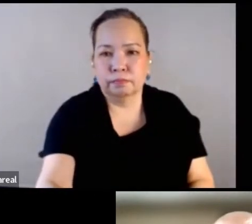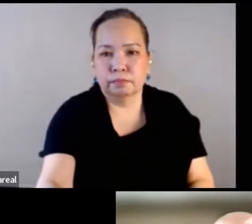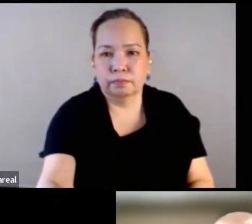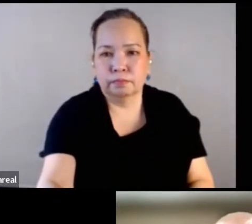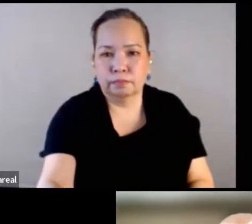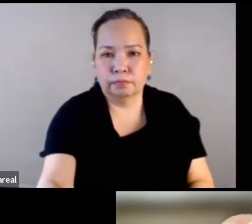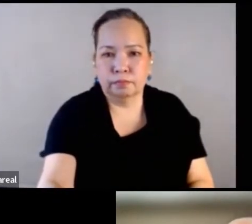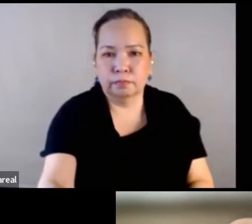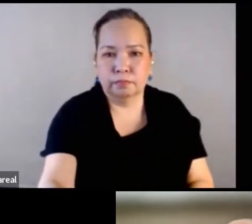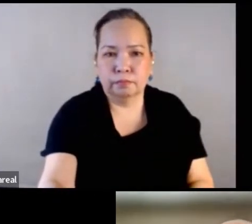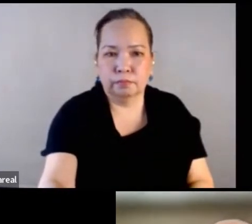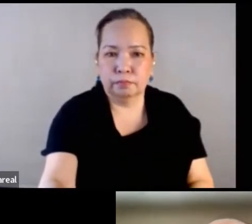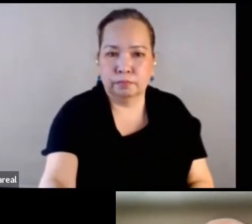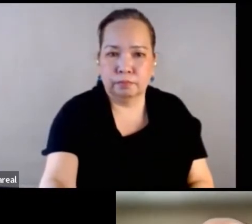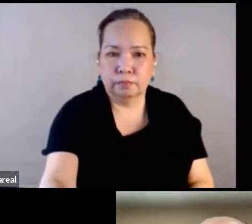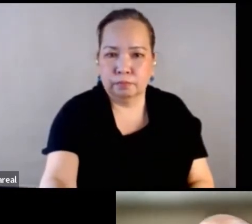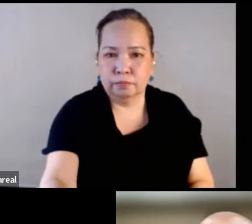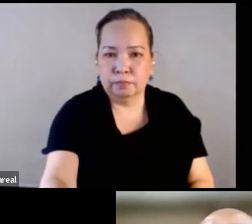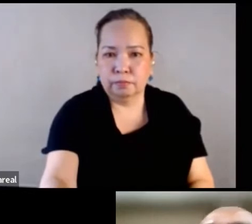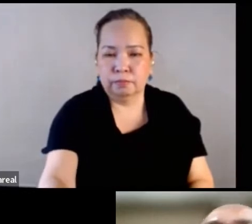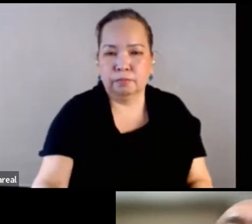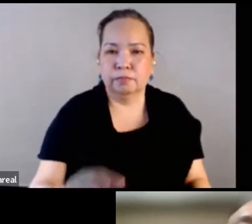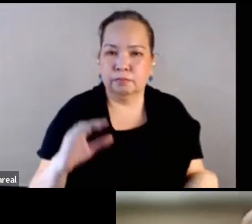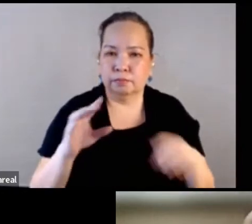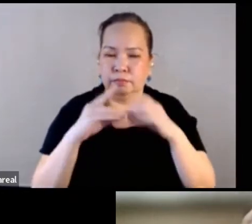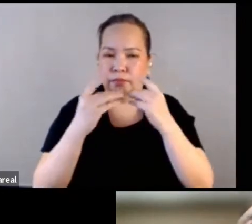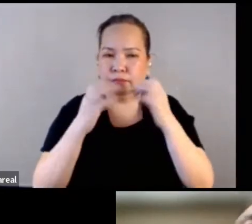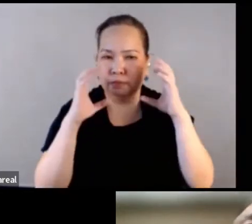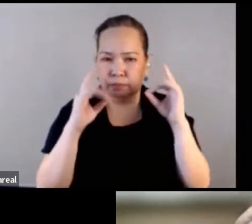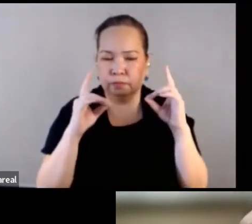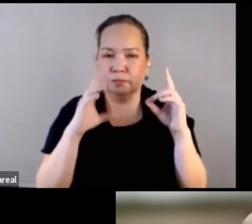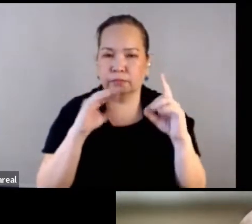support. What is the pleasure of the members of this committee?